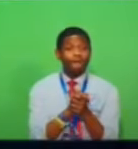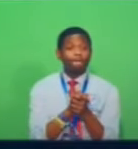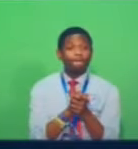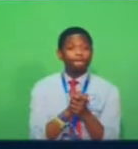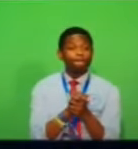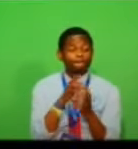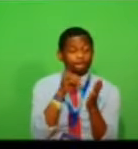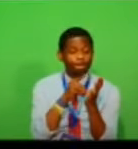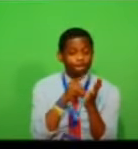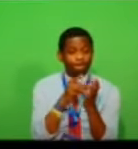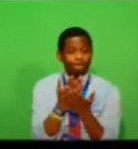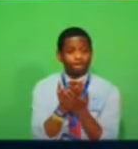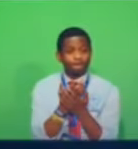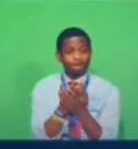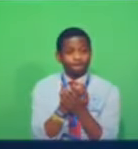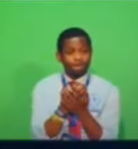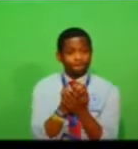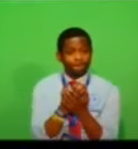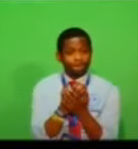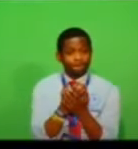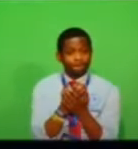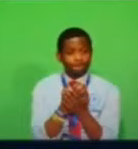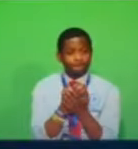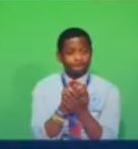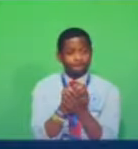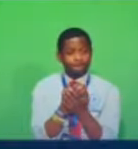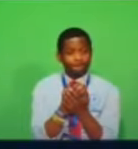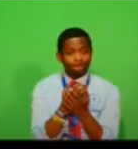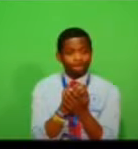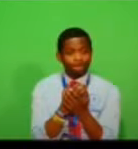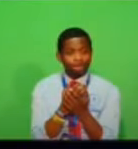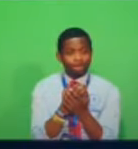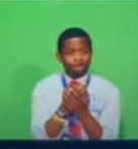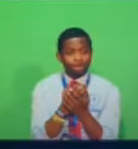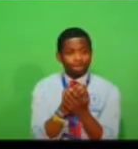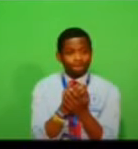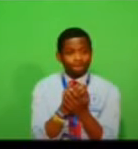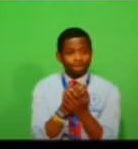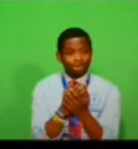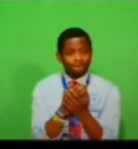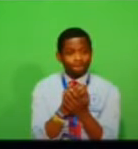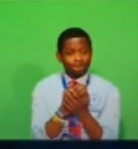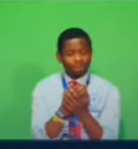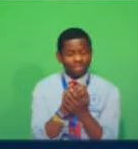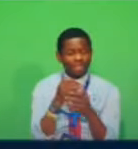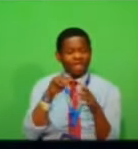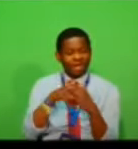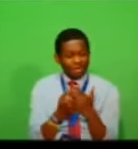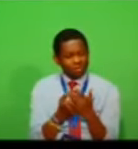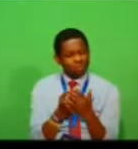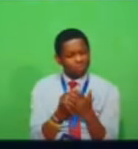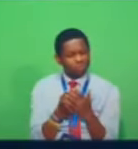Doc, I don't even know where to start with you. Okay. How did you get to be where you are?